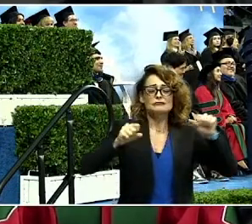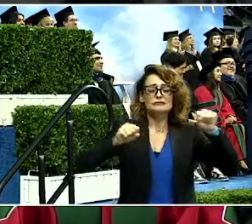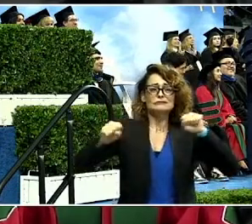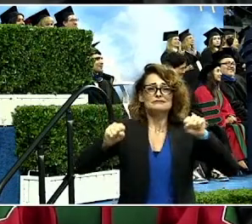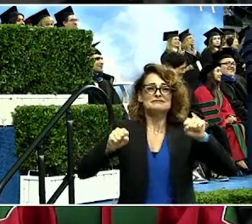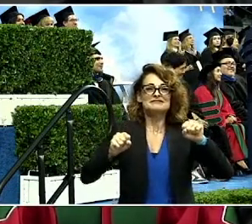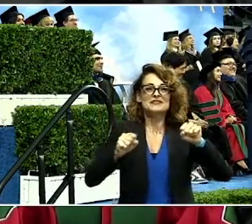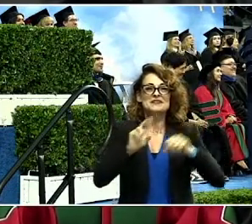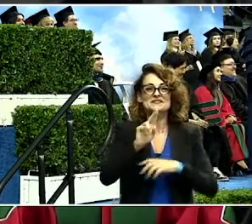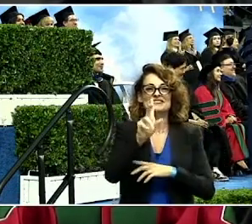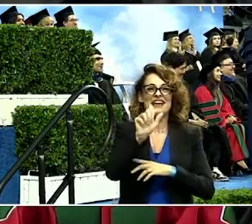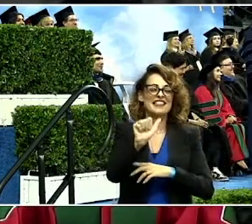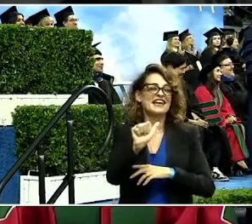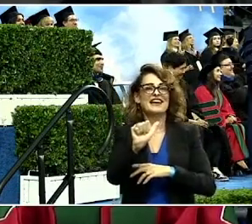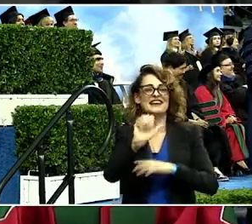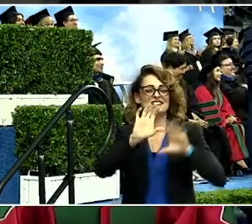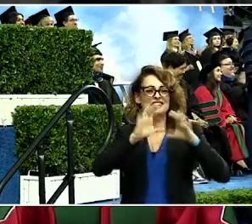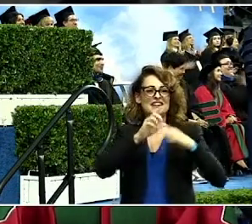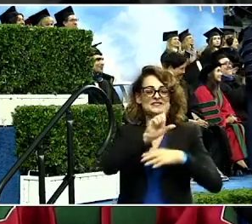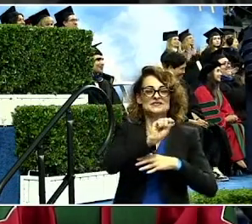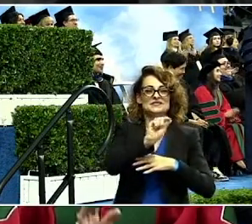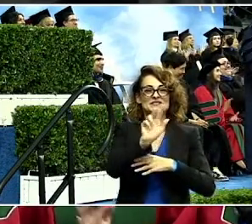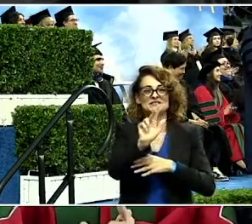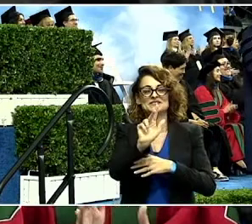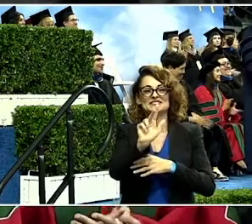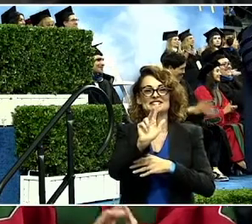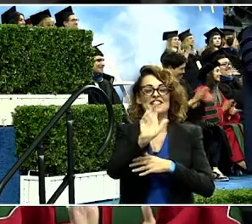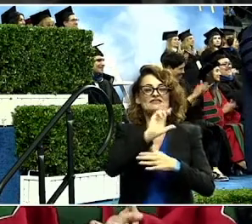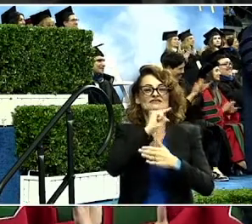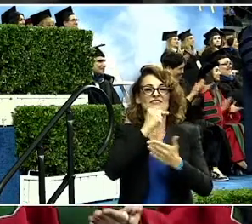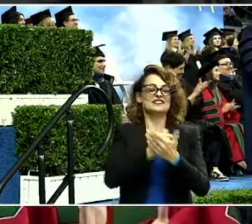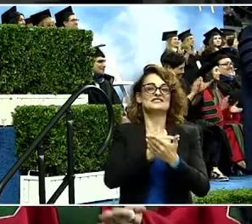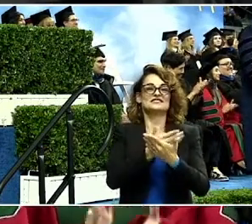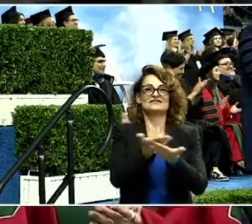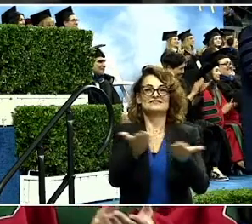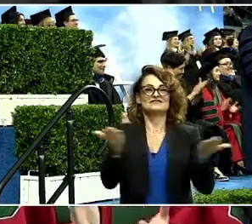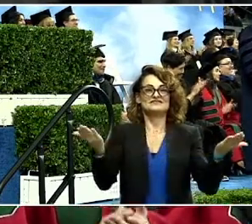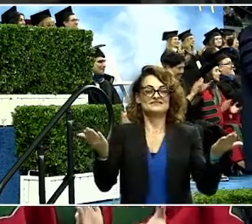class of 2023. Incredible.